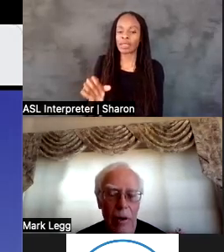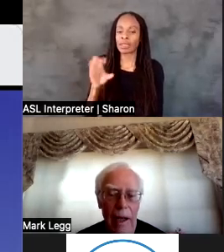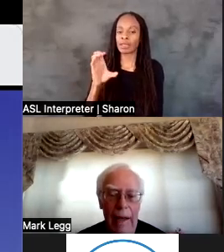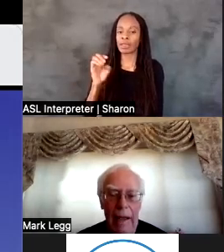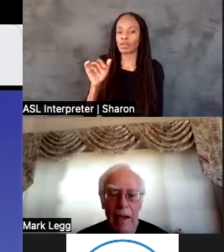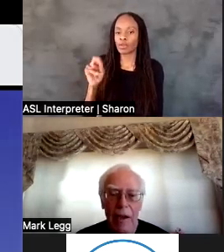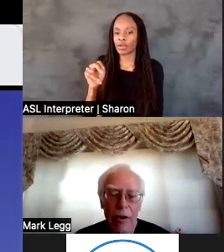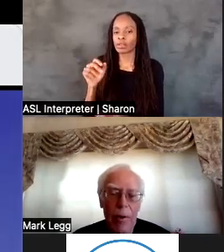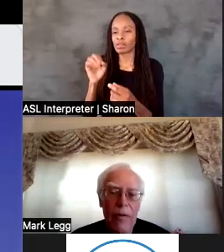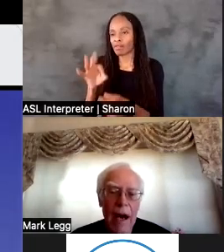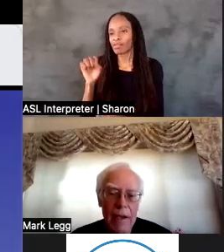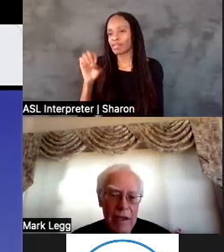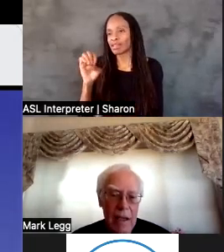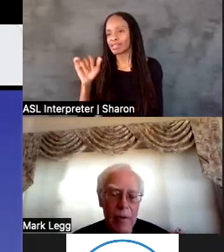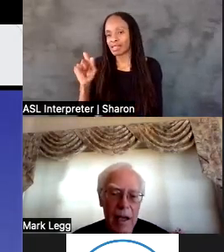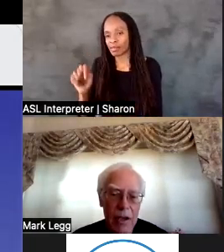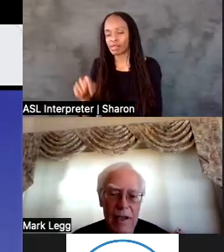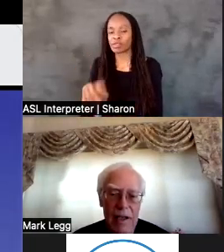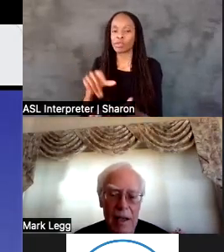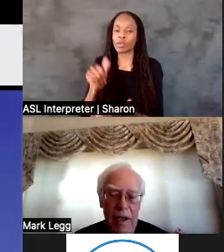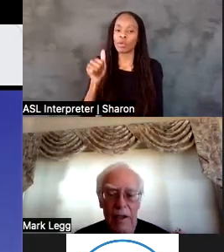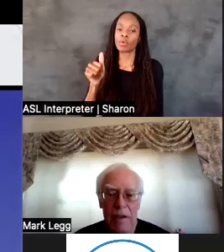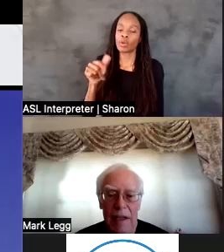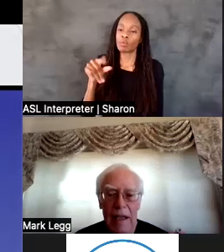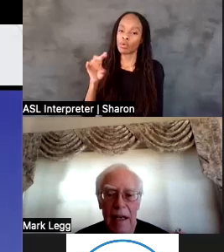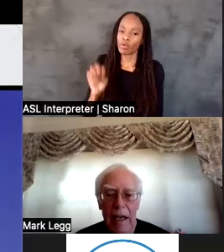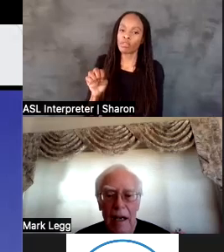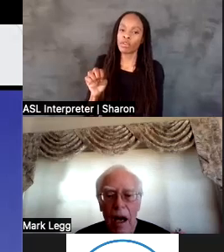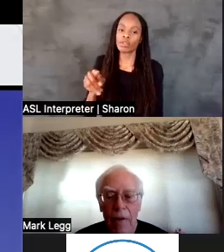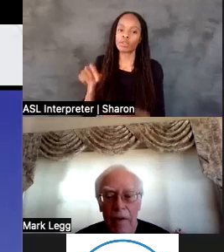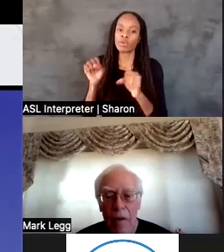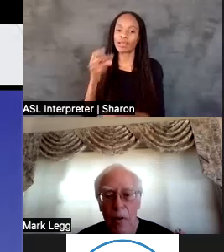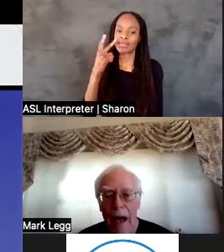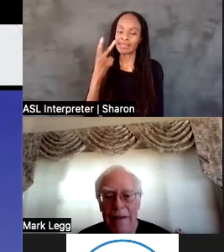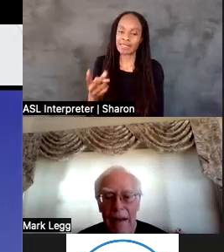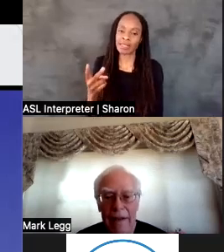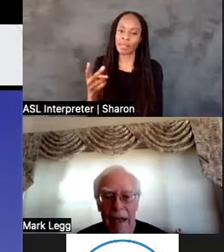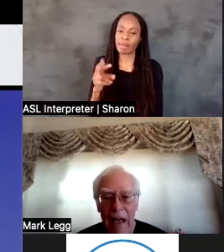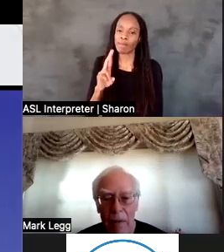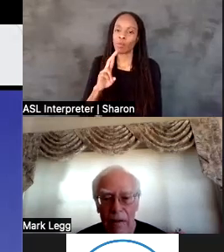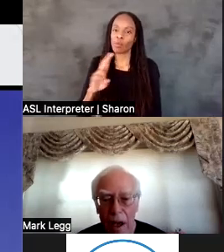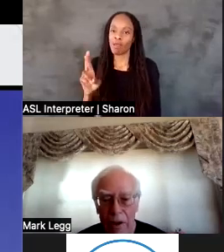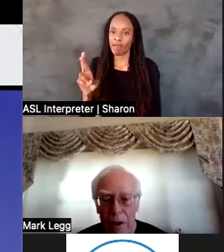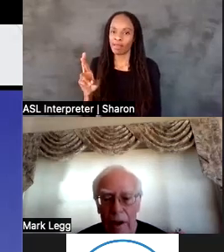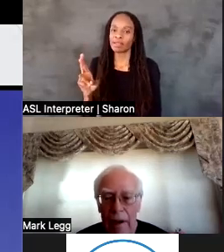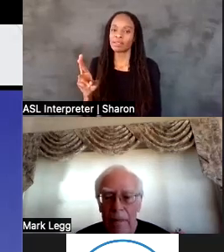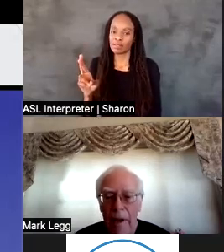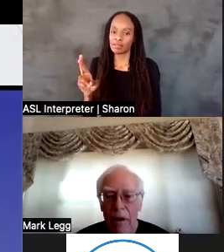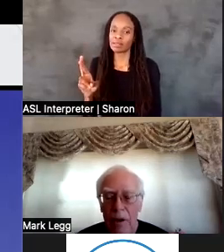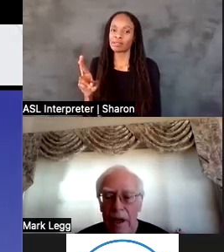part of the borderland. The lower profile is a deeper penetration seismic. You can see on the right side of the San Clemente fault